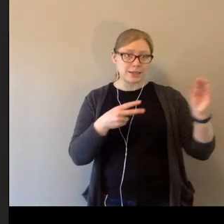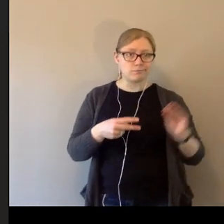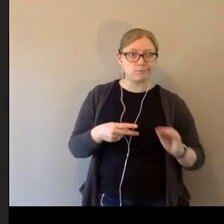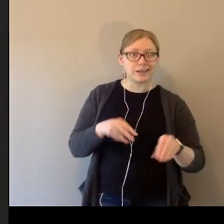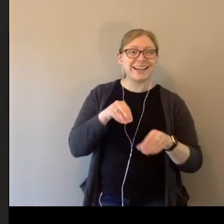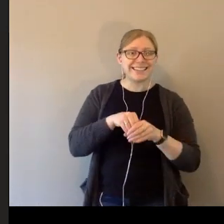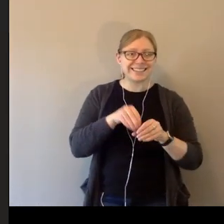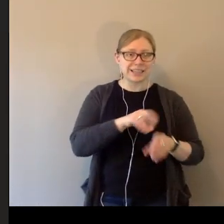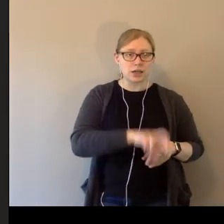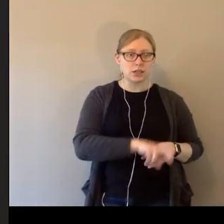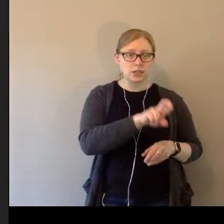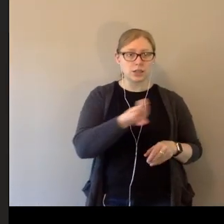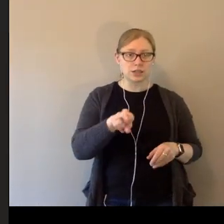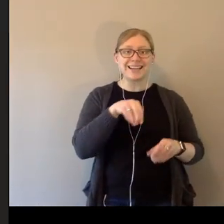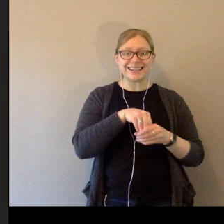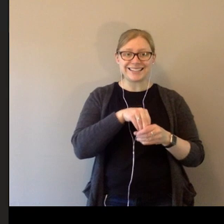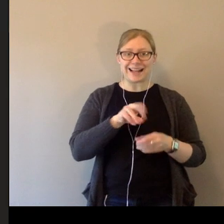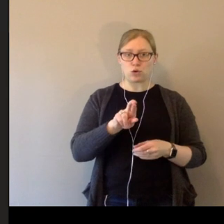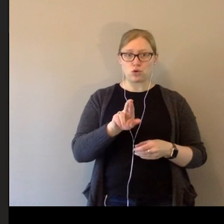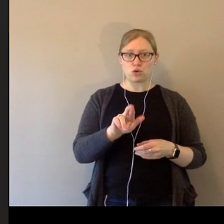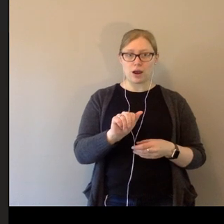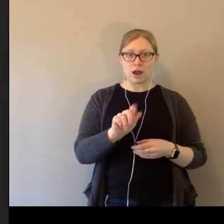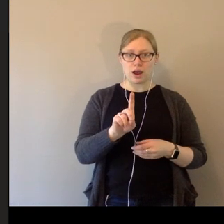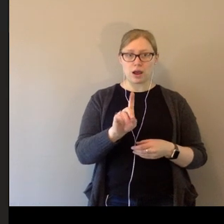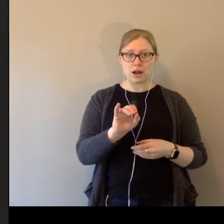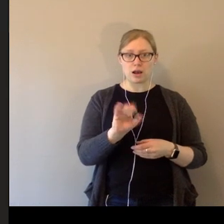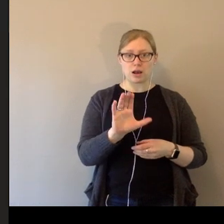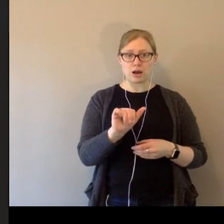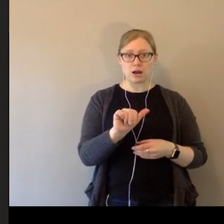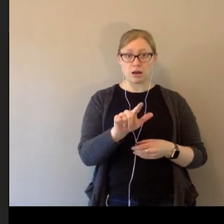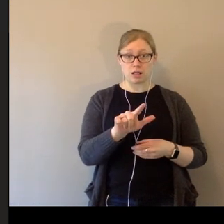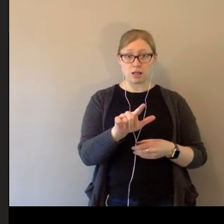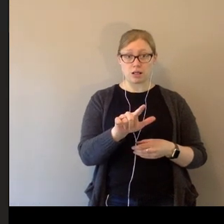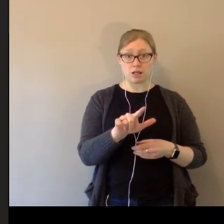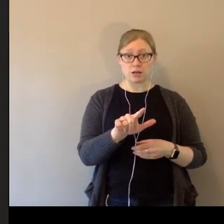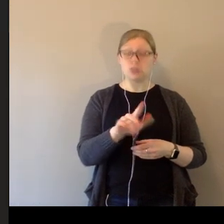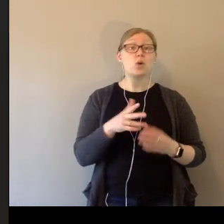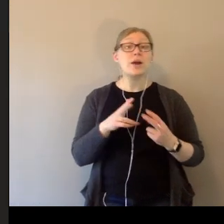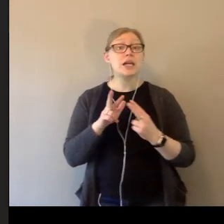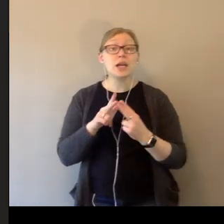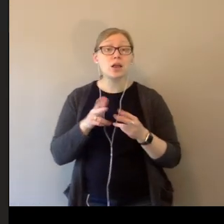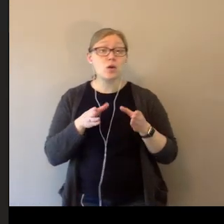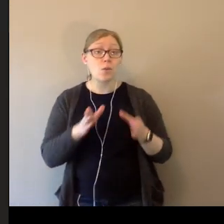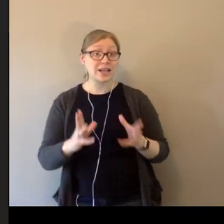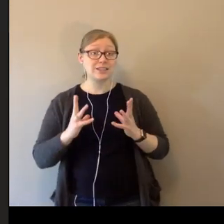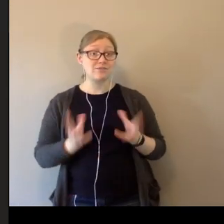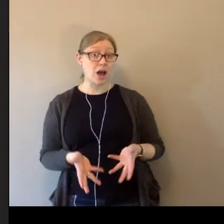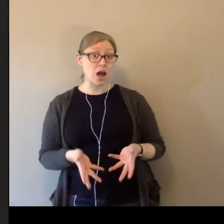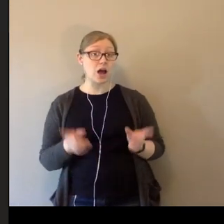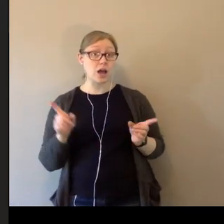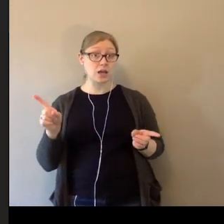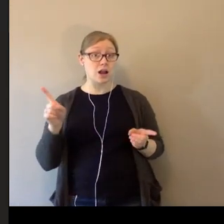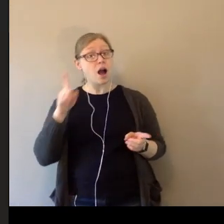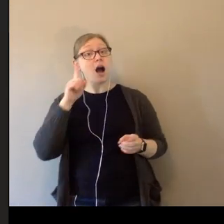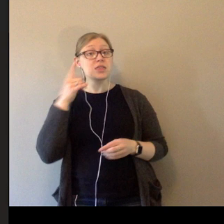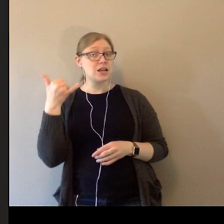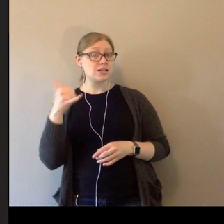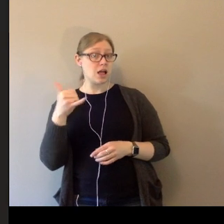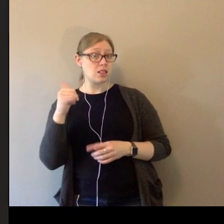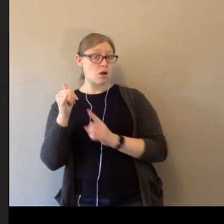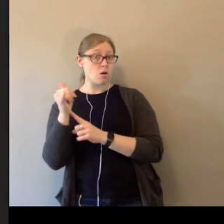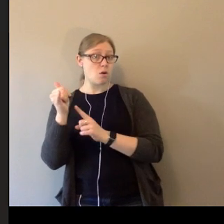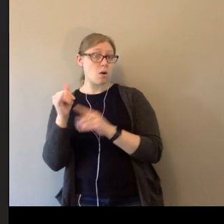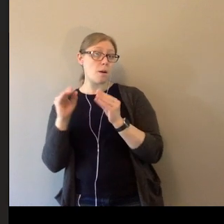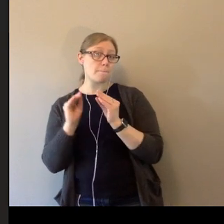how I would do it in that method. So either method is fine. I think the one that I did in the yellow ink is